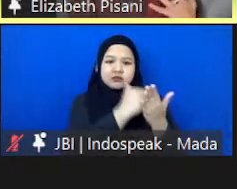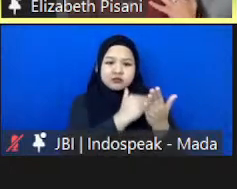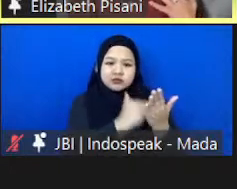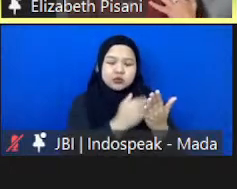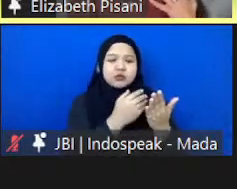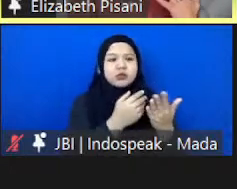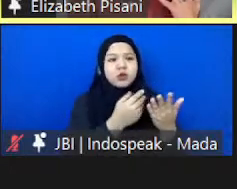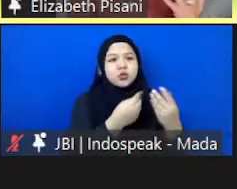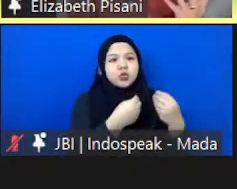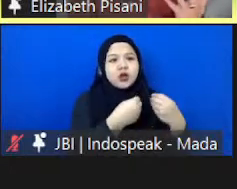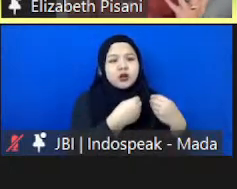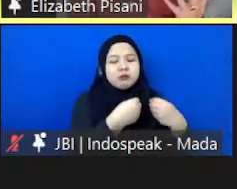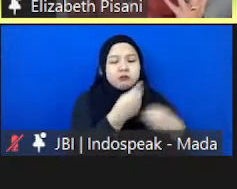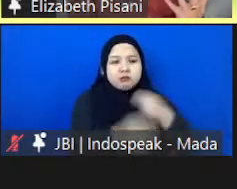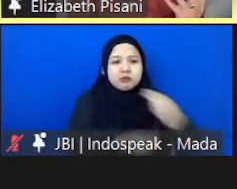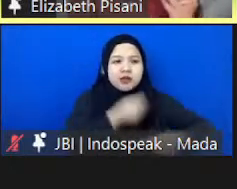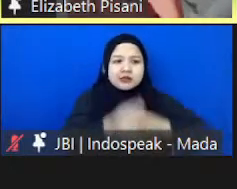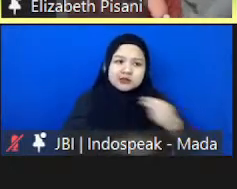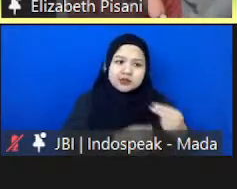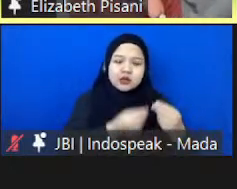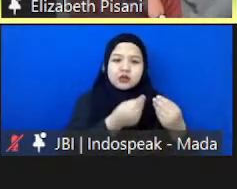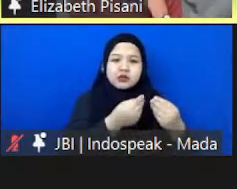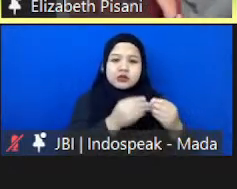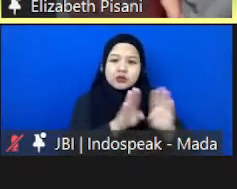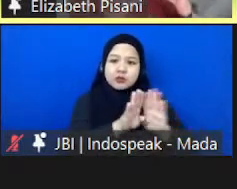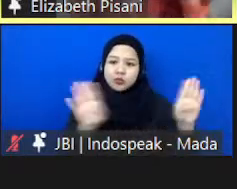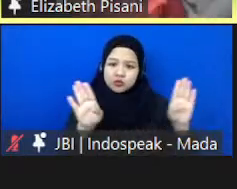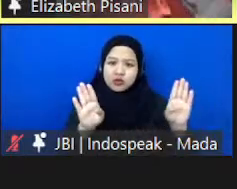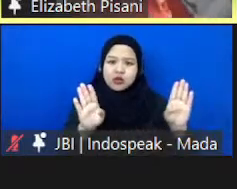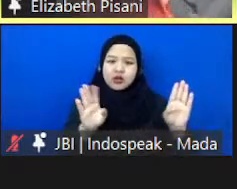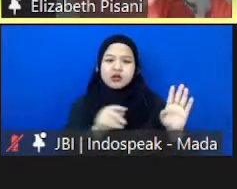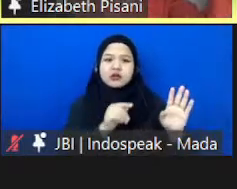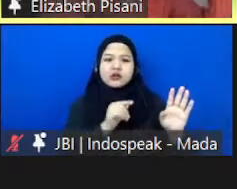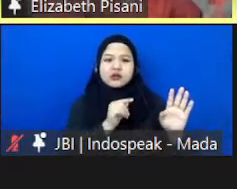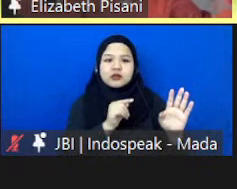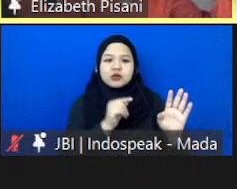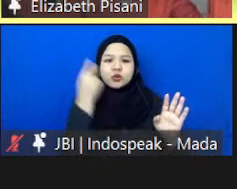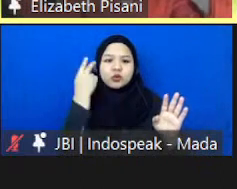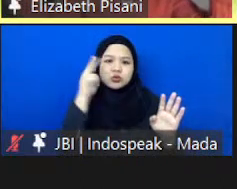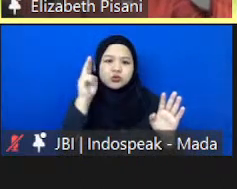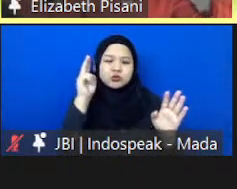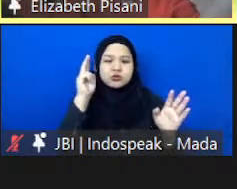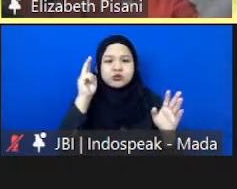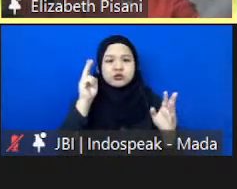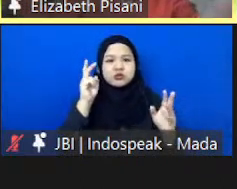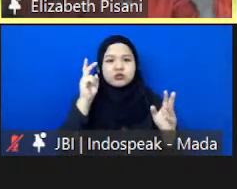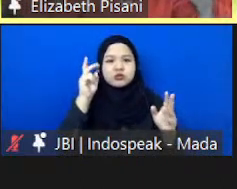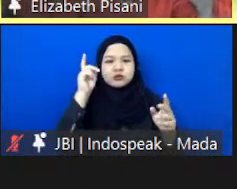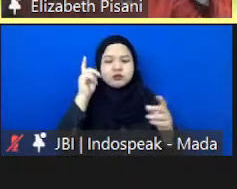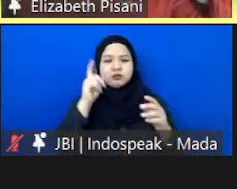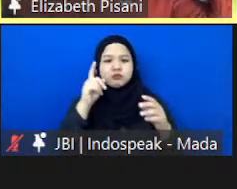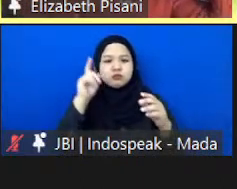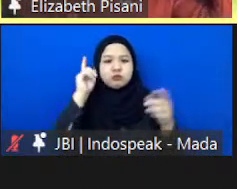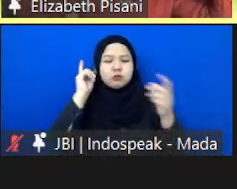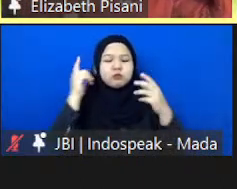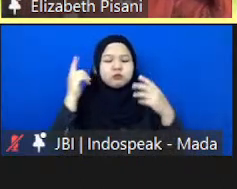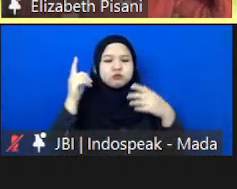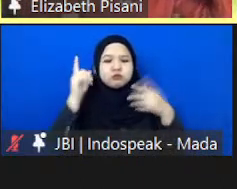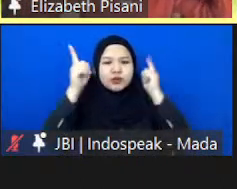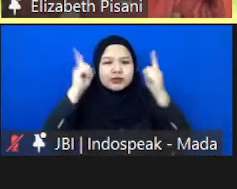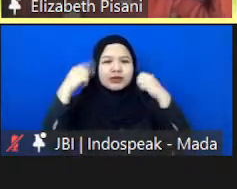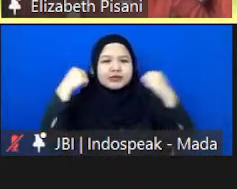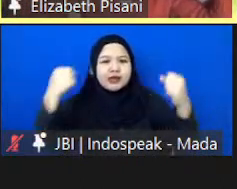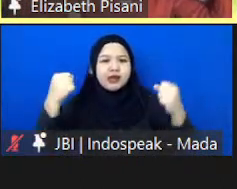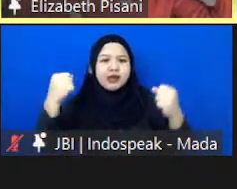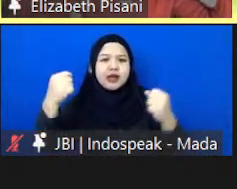market in general. And what we've got is you've got a political promise of a healthy population. You want to